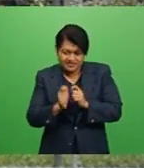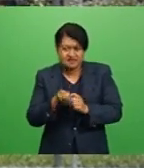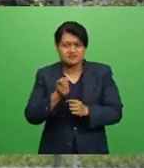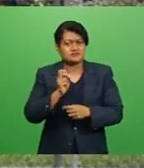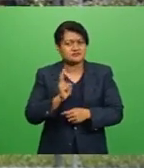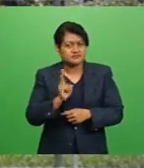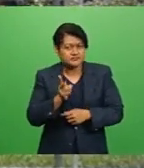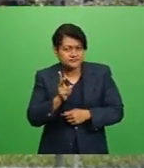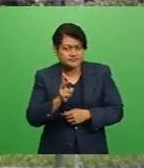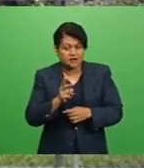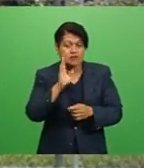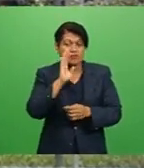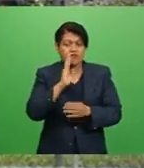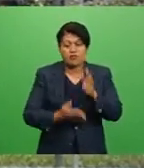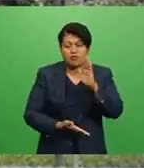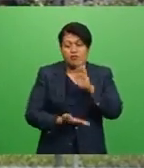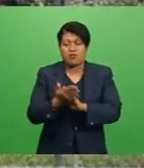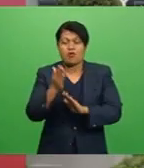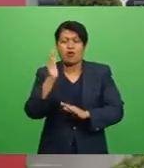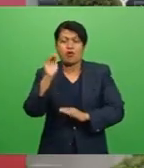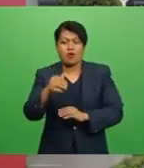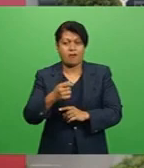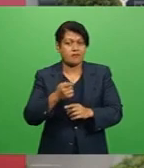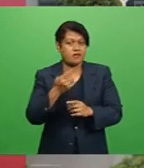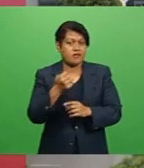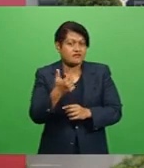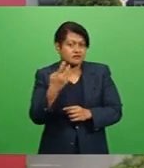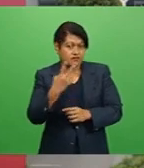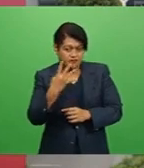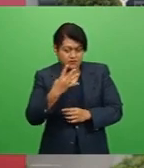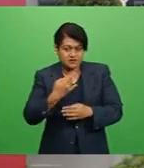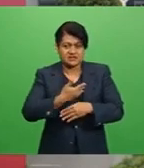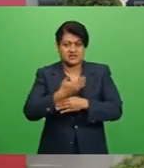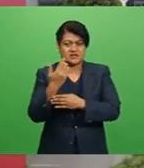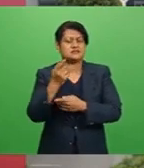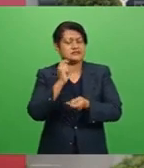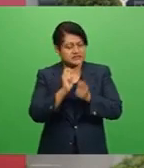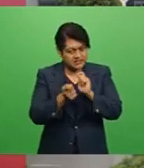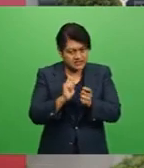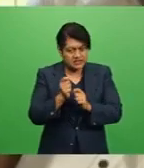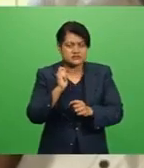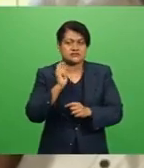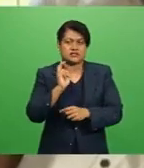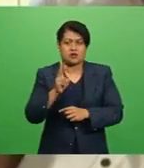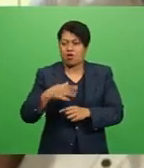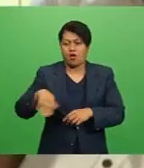then before they go home, on the 14th day, they have another RT-PCR. They all have to be negative.